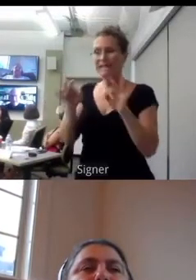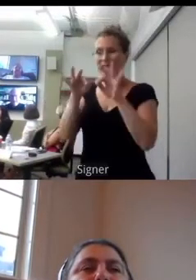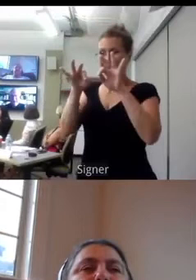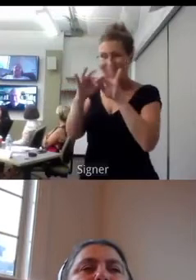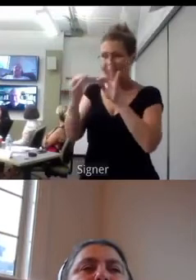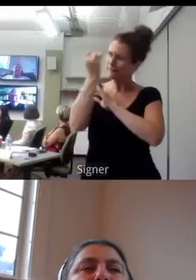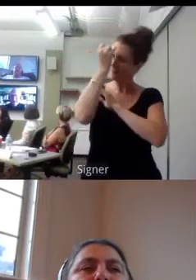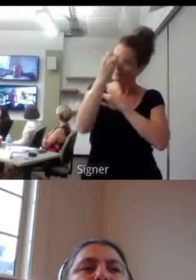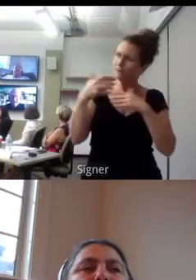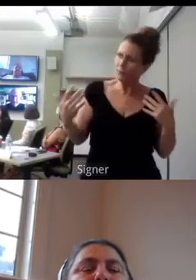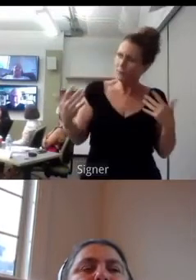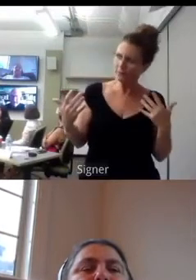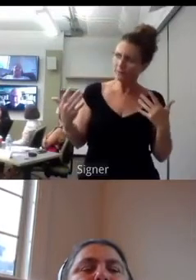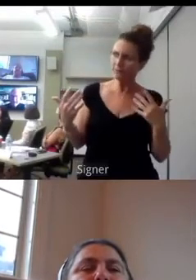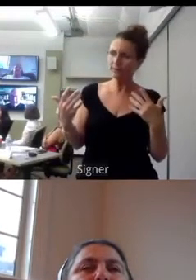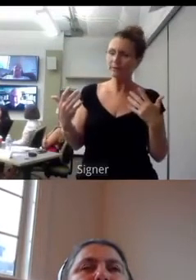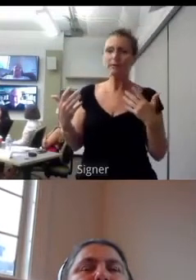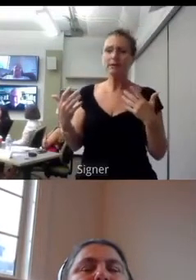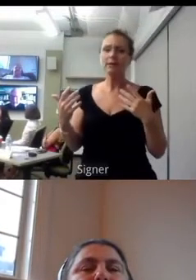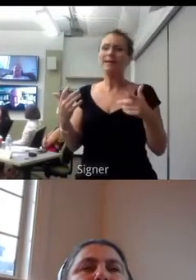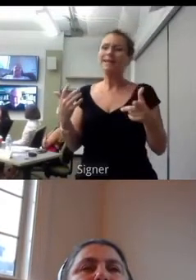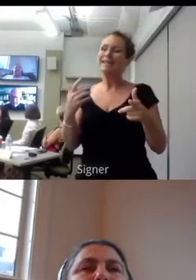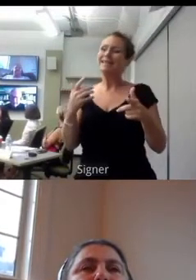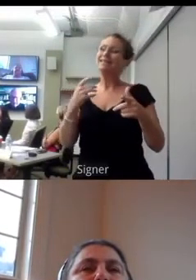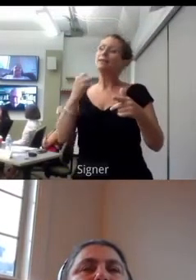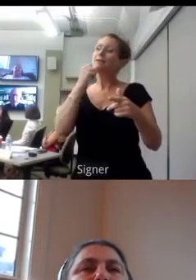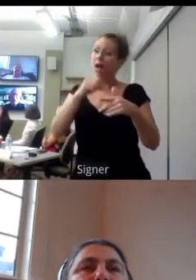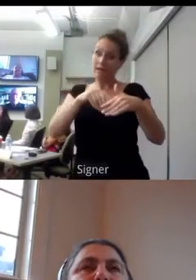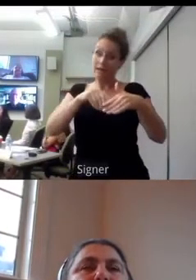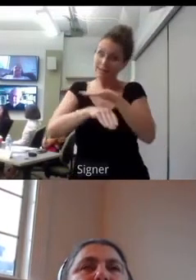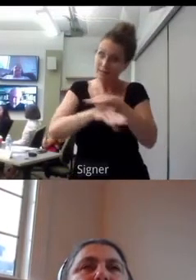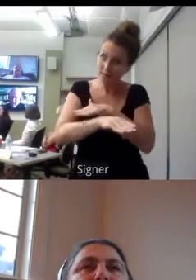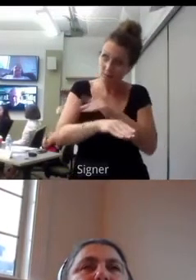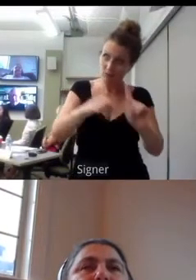that inaccessibility creates